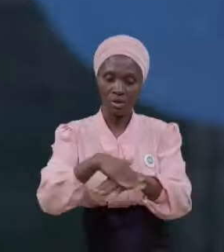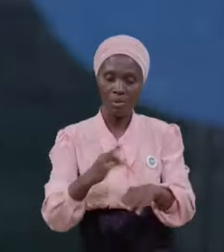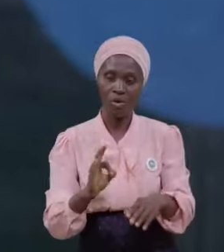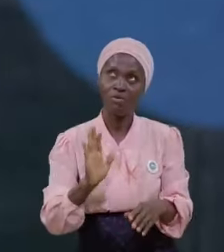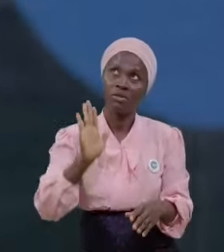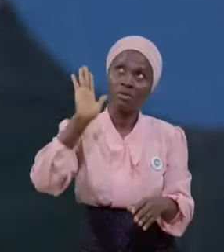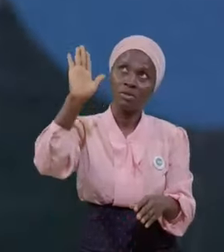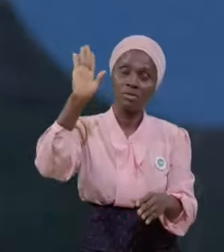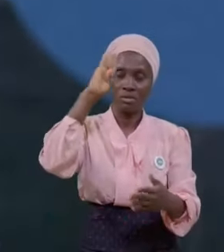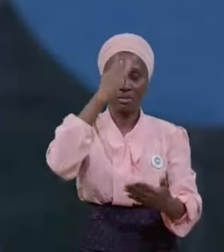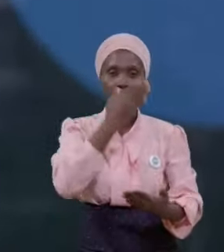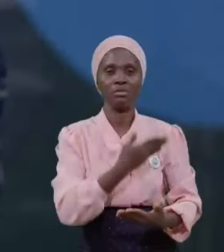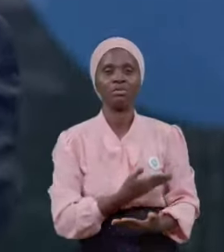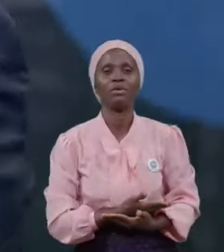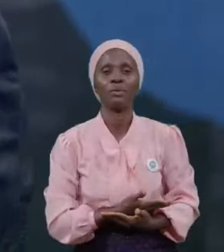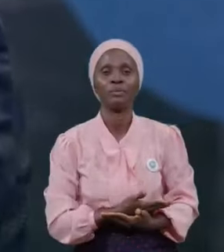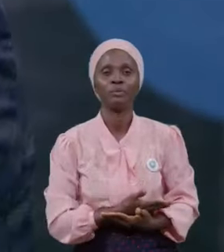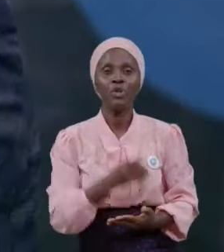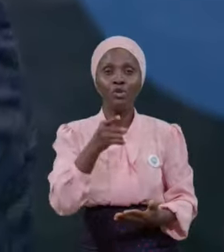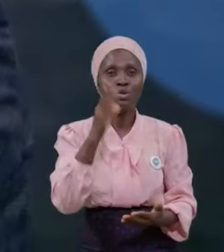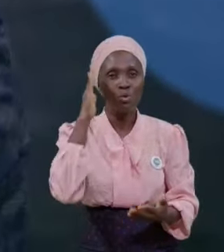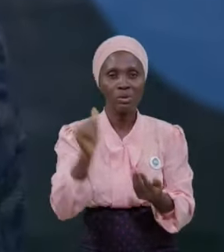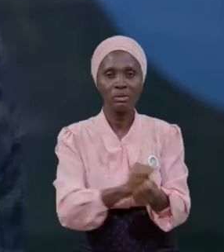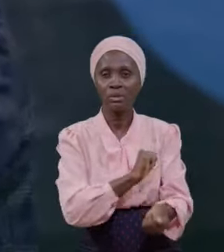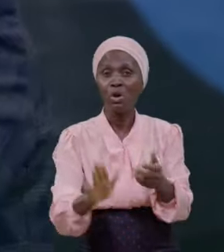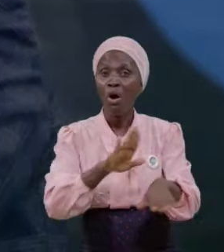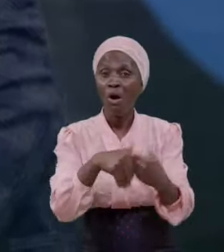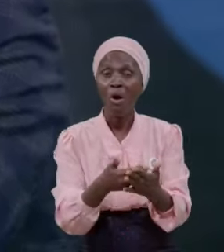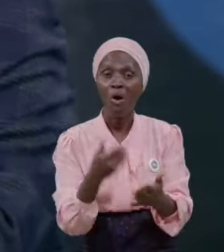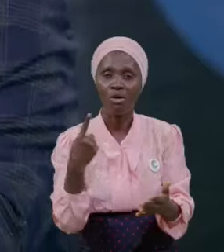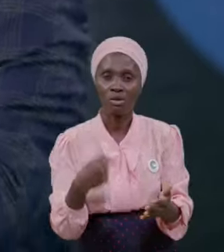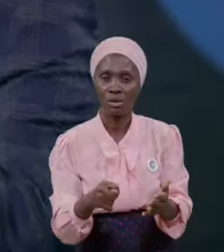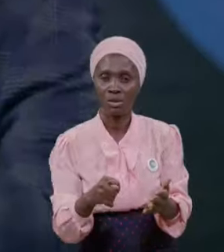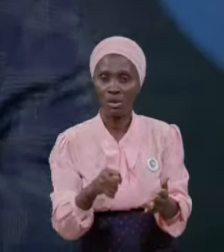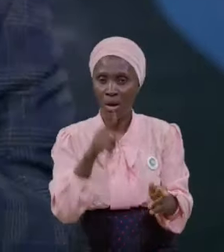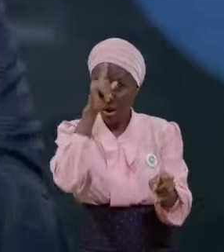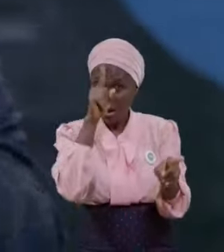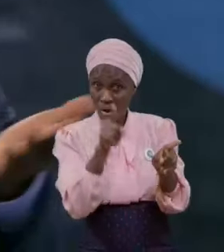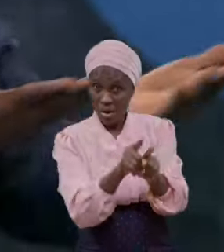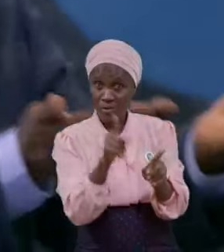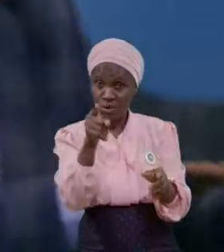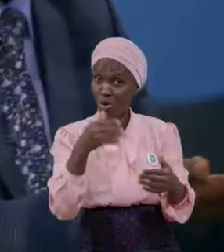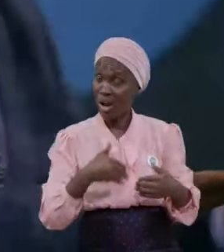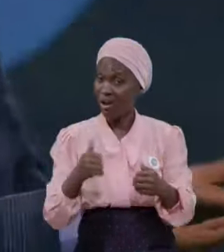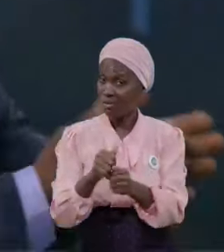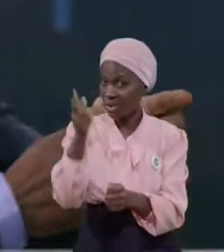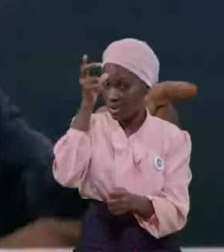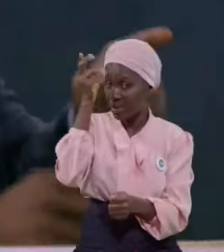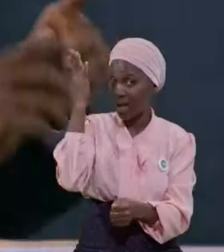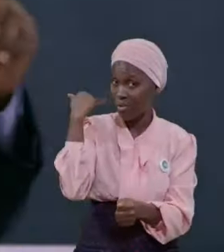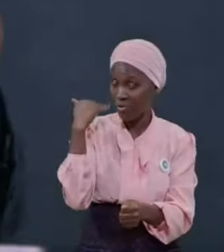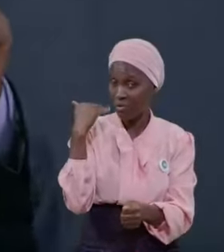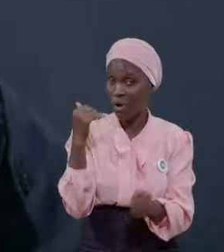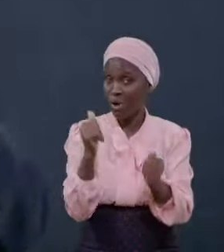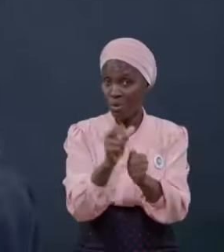the covenants you had with Satan, with the devil. Those are the disciples, and we're told, and